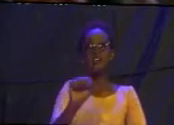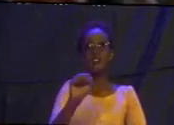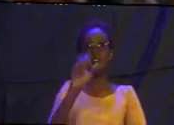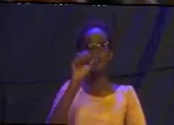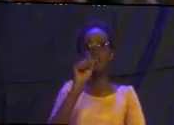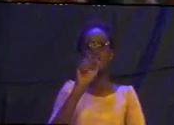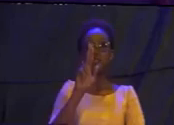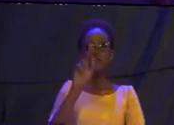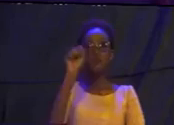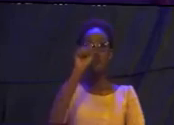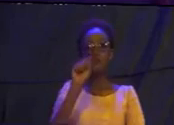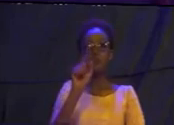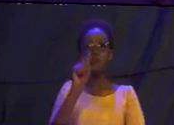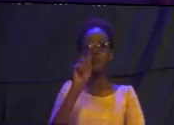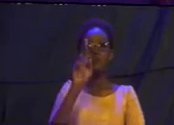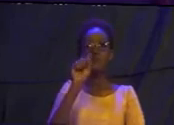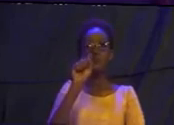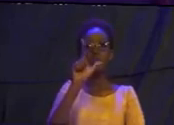we have the delegation from Australia yet?